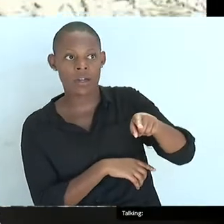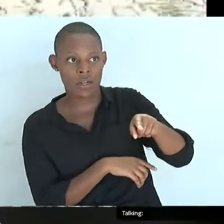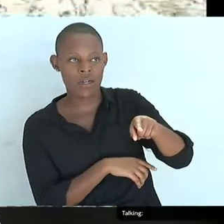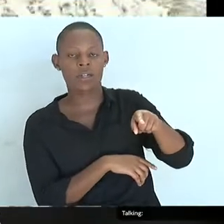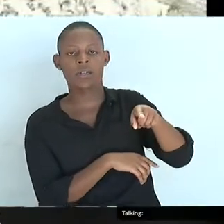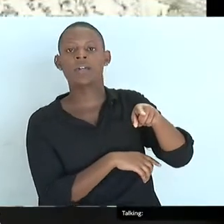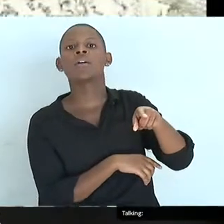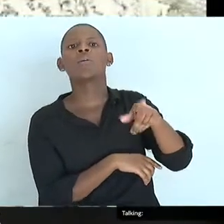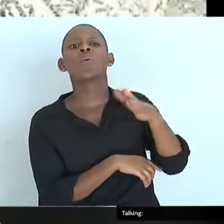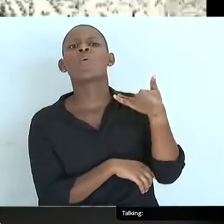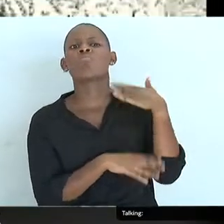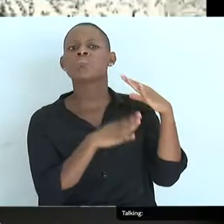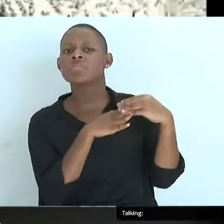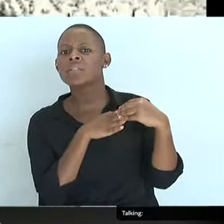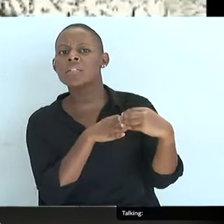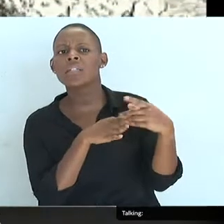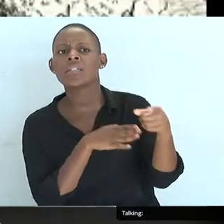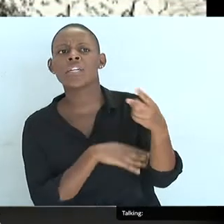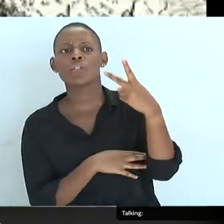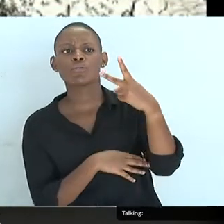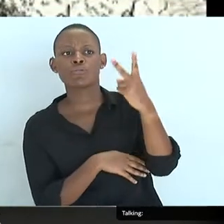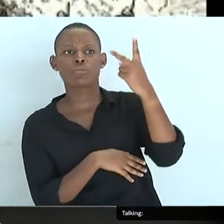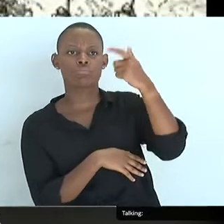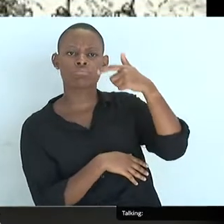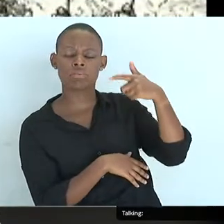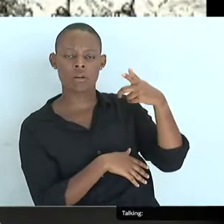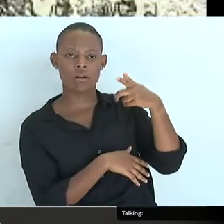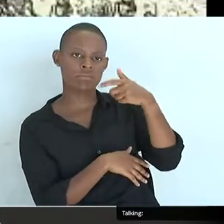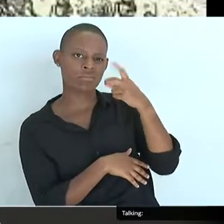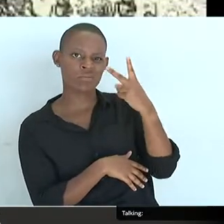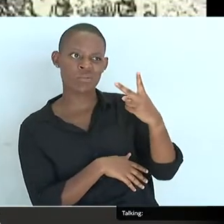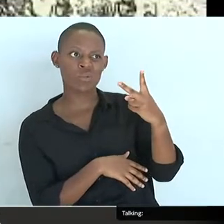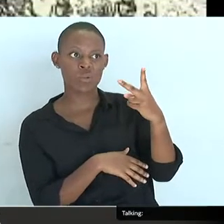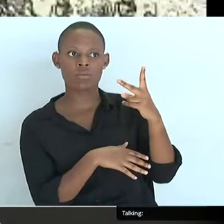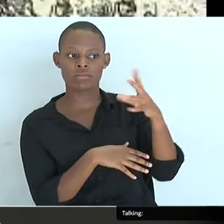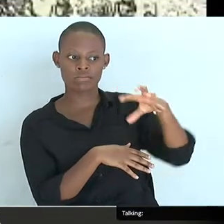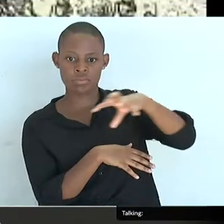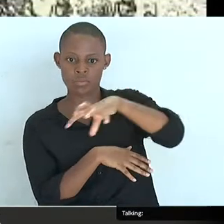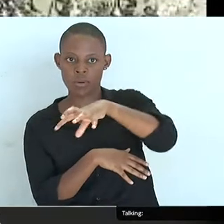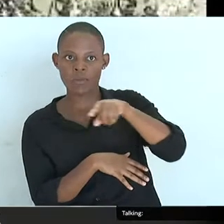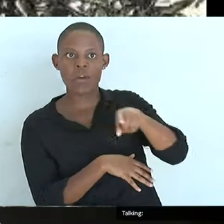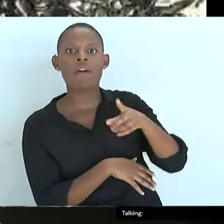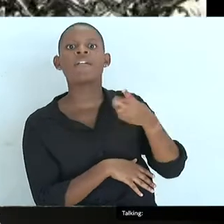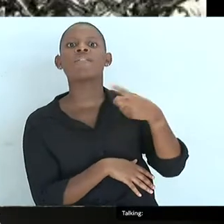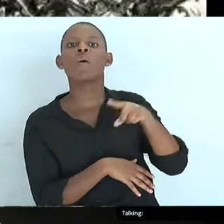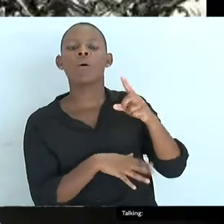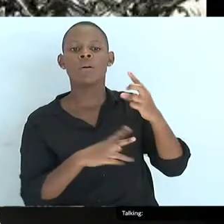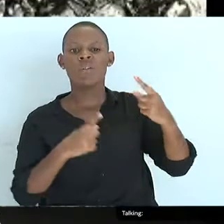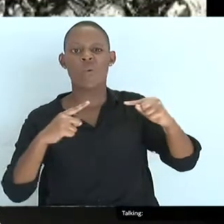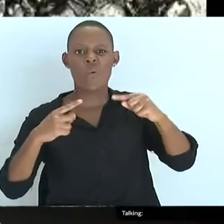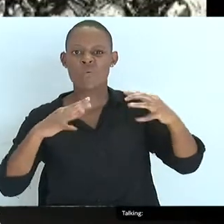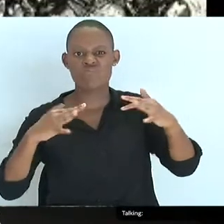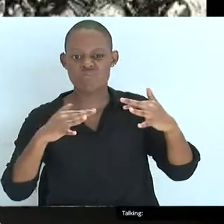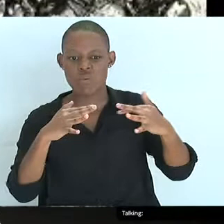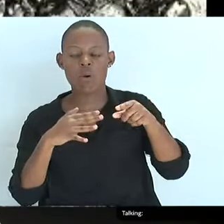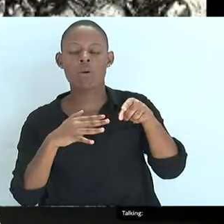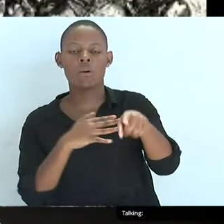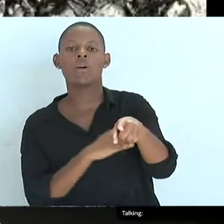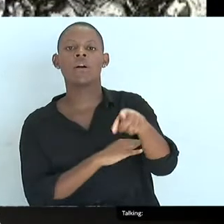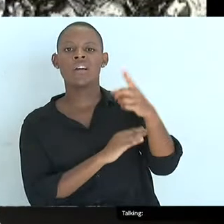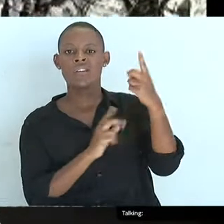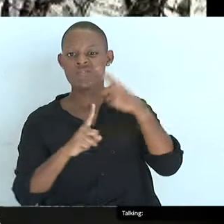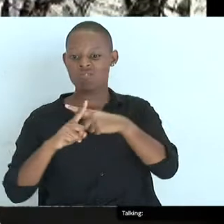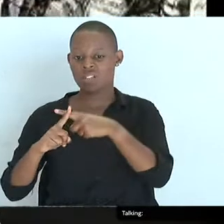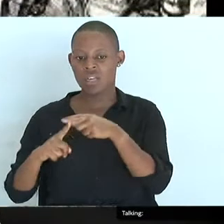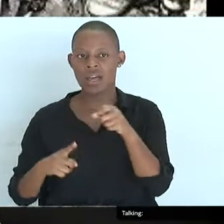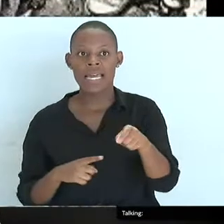raids that escalated into two great conflicts known as the Xhosa Wars or the Cape Frontier